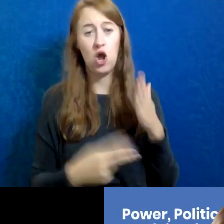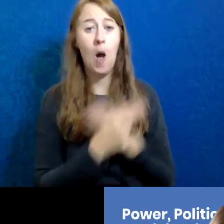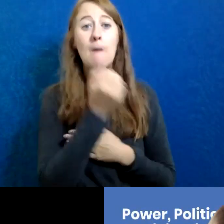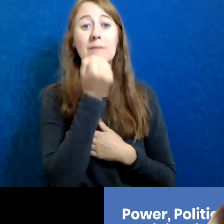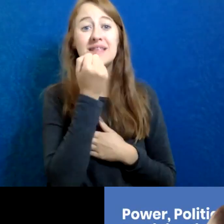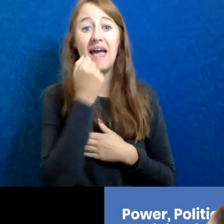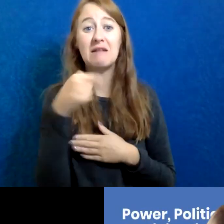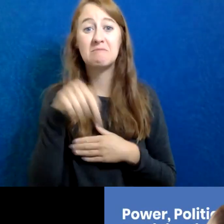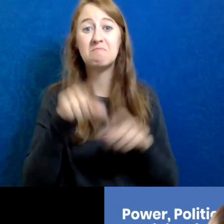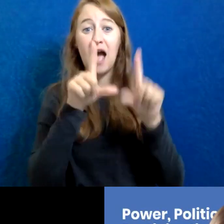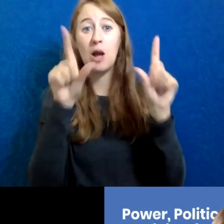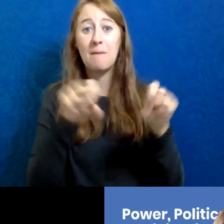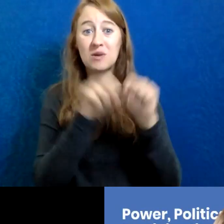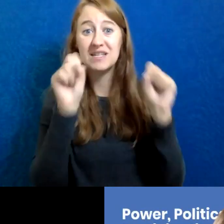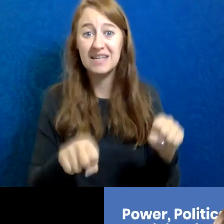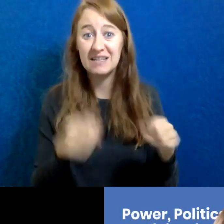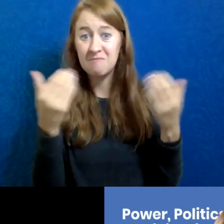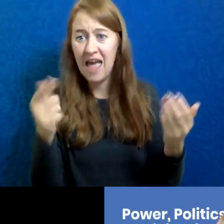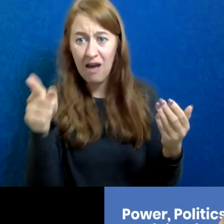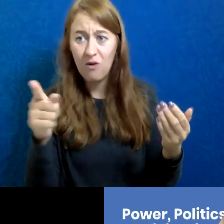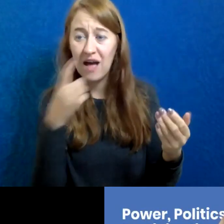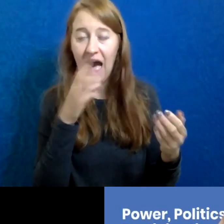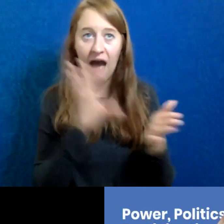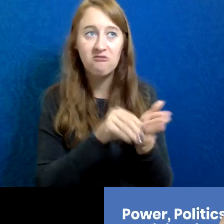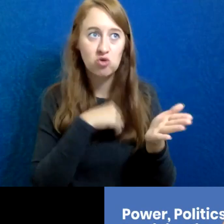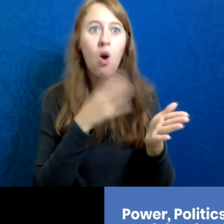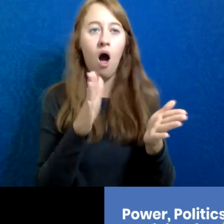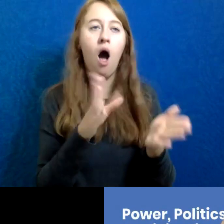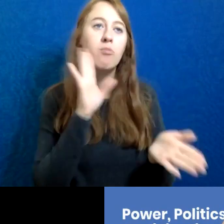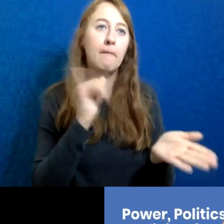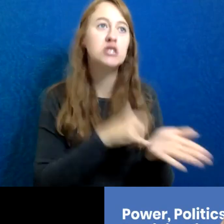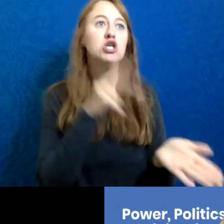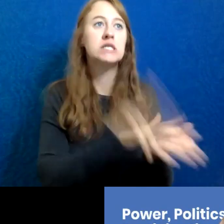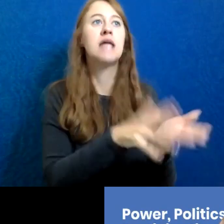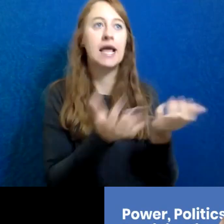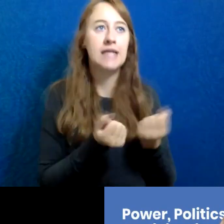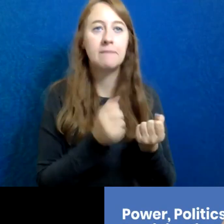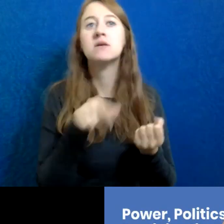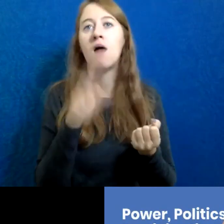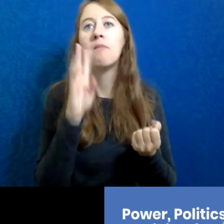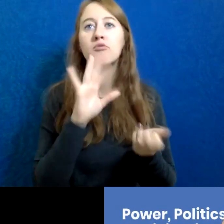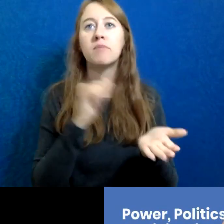operating system, and now it's asking me to give permissions again. Okay. Okay.